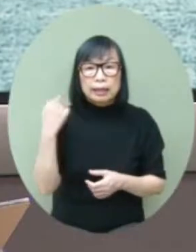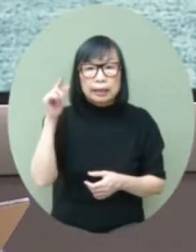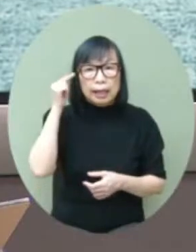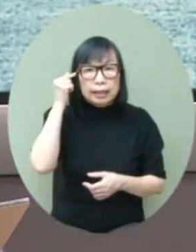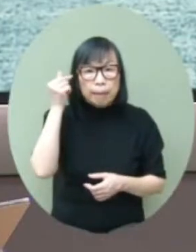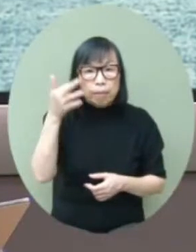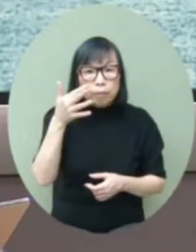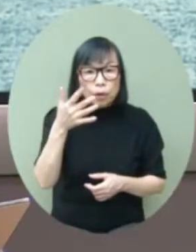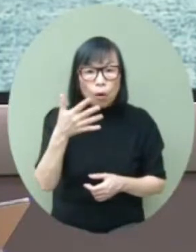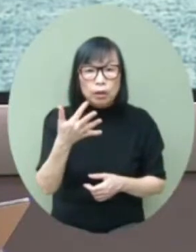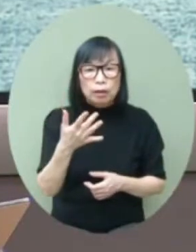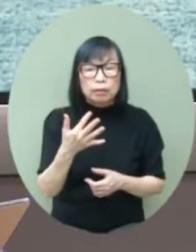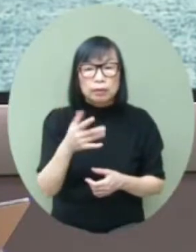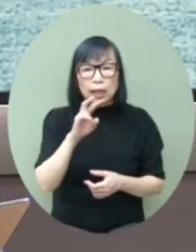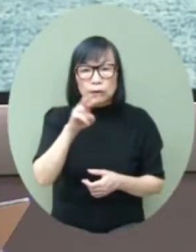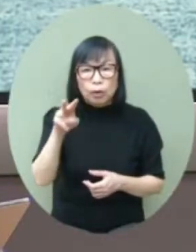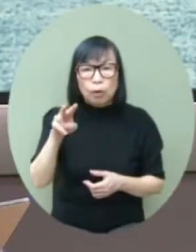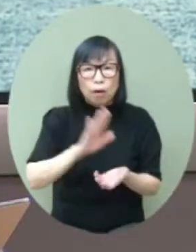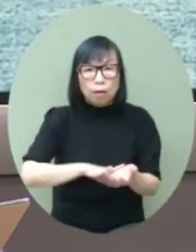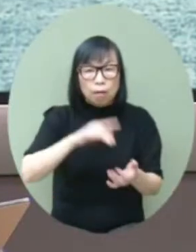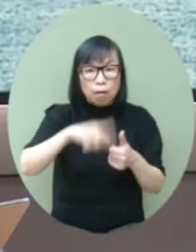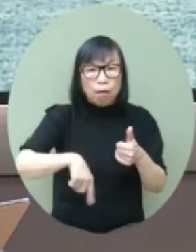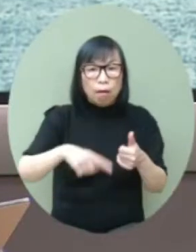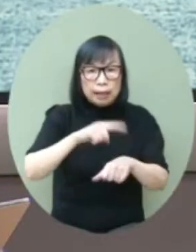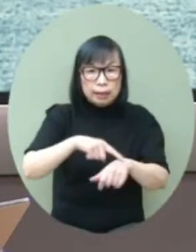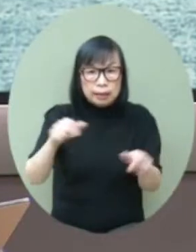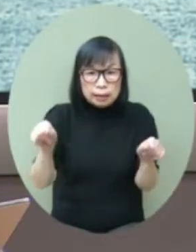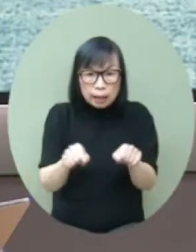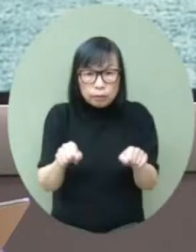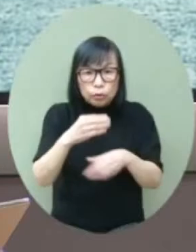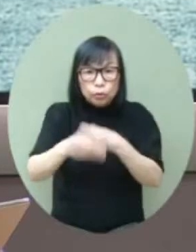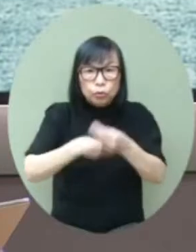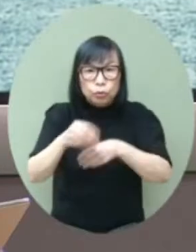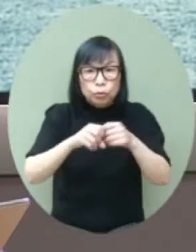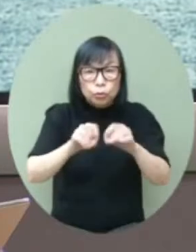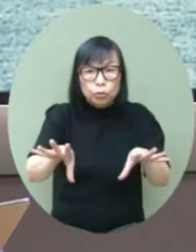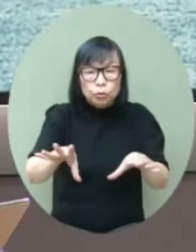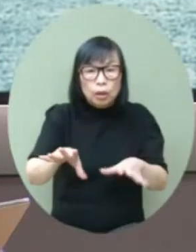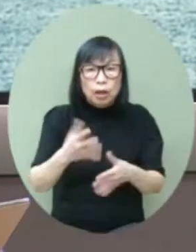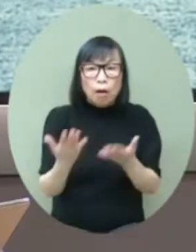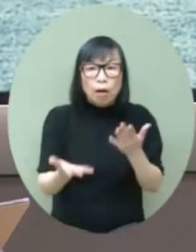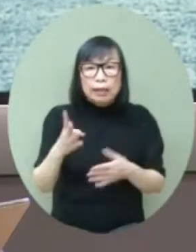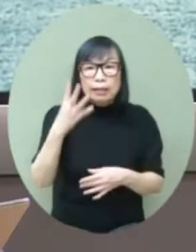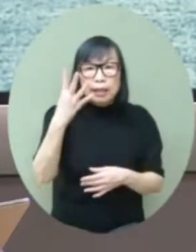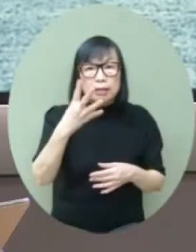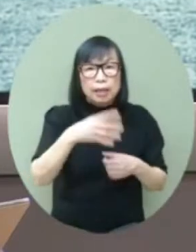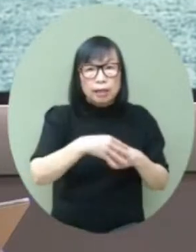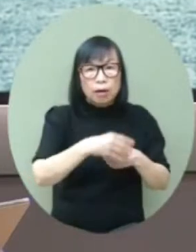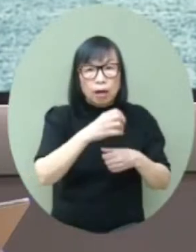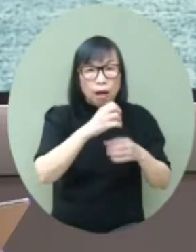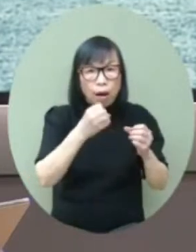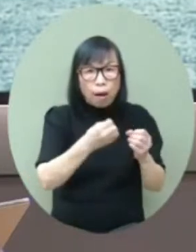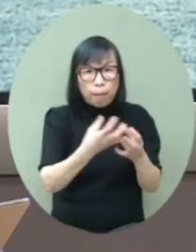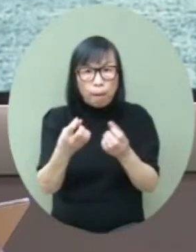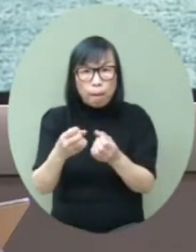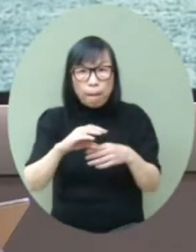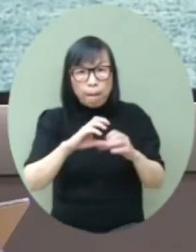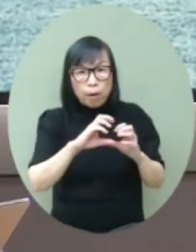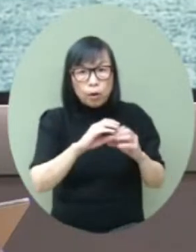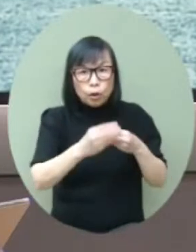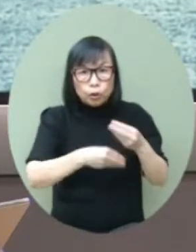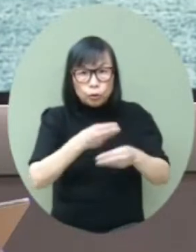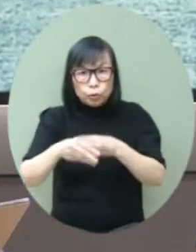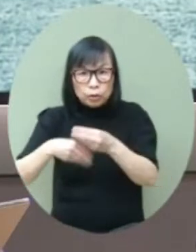I think over the past 10 days or so, we've seen cases which already generated